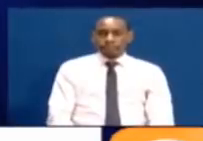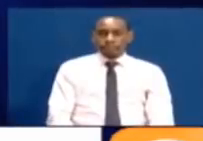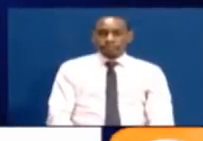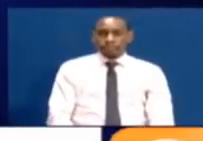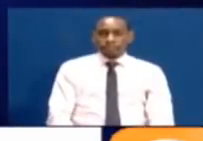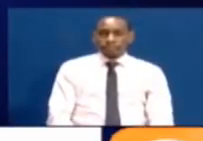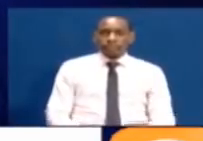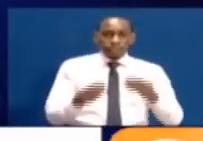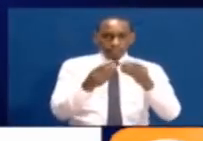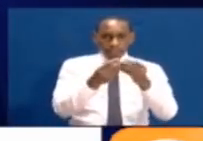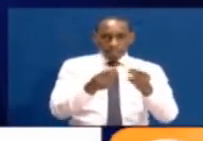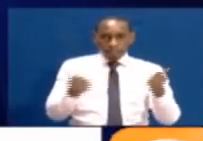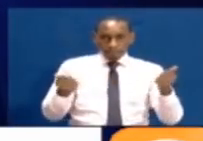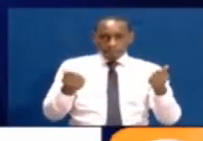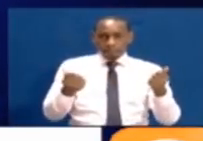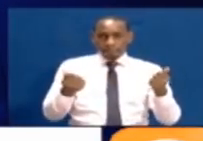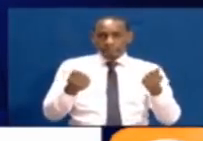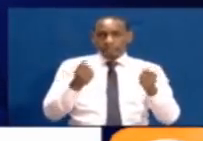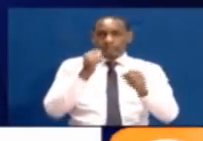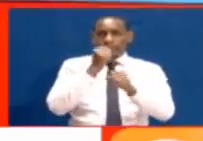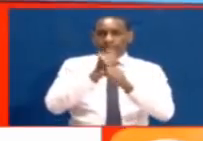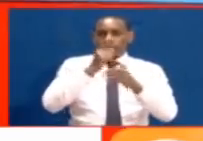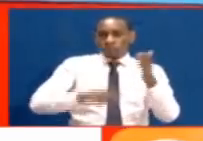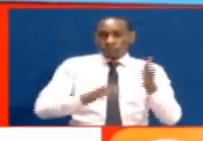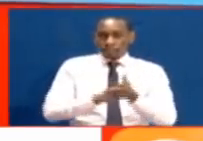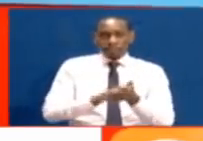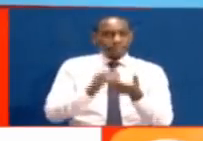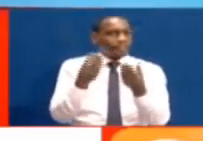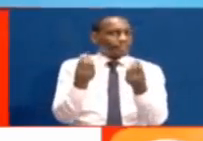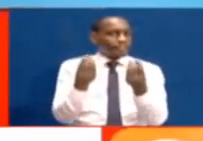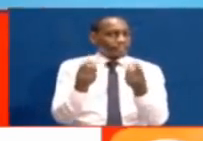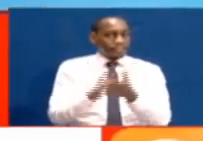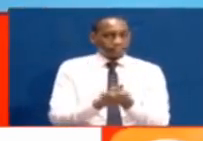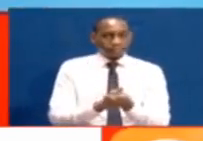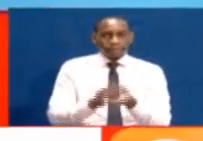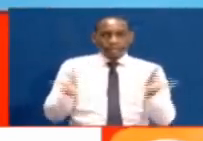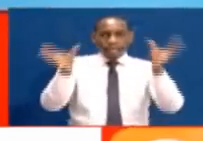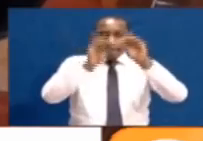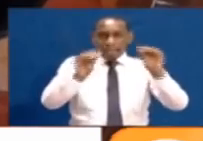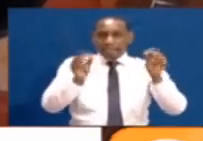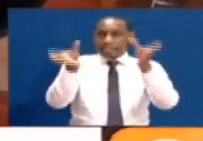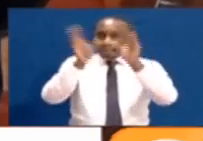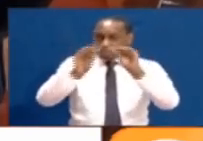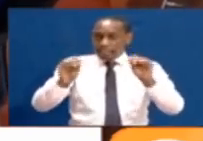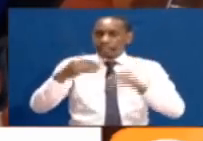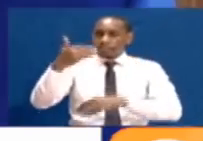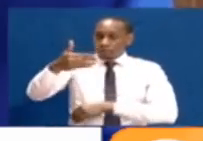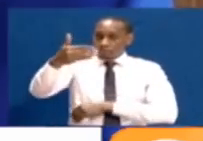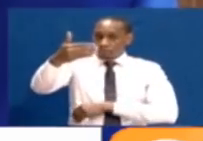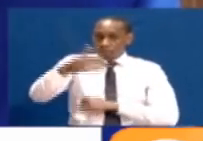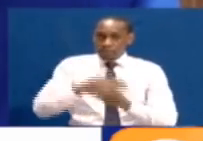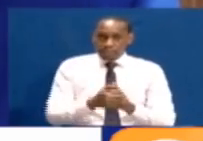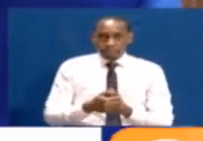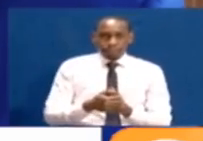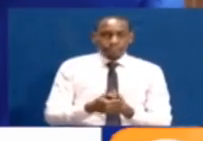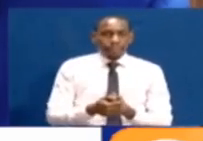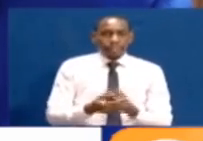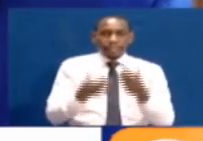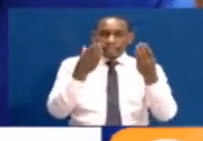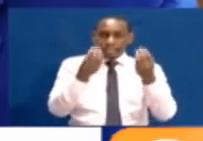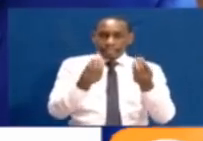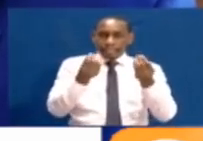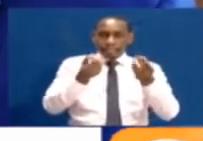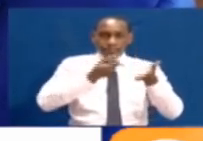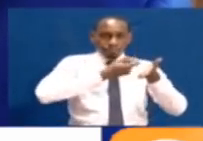To deal with this, Waibaka says the remedy is simple. Budget, budget, budget. Simply write